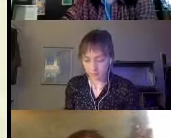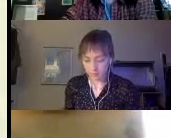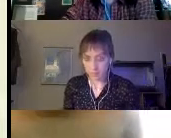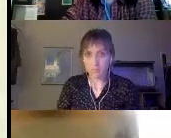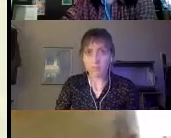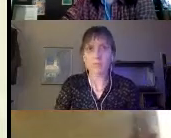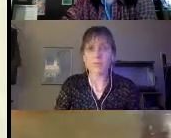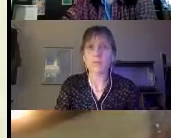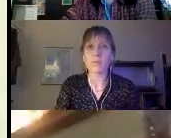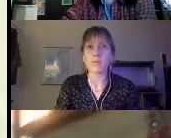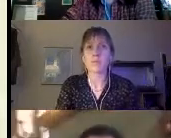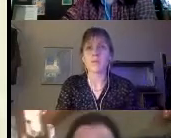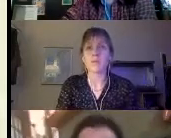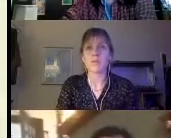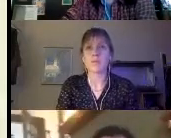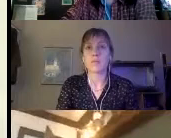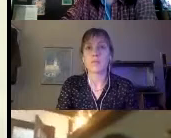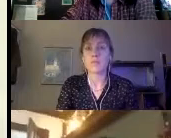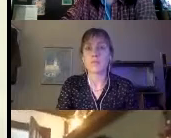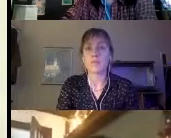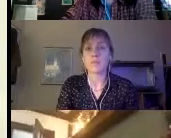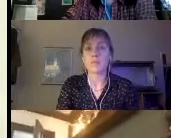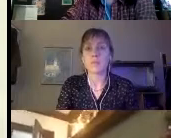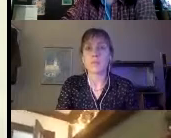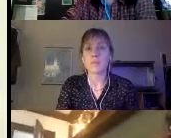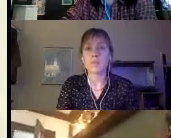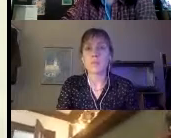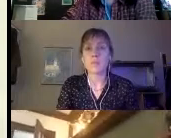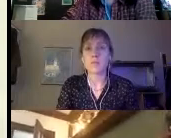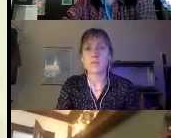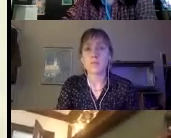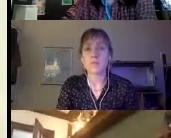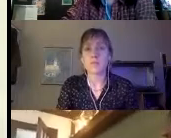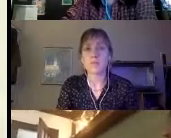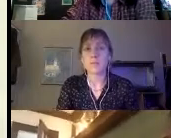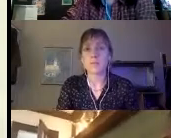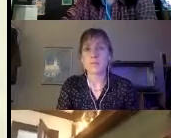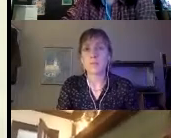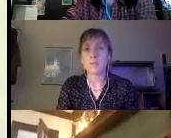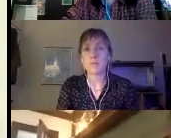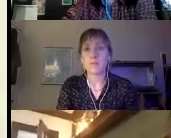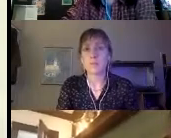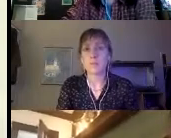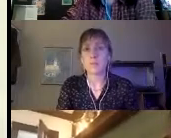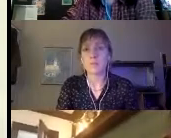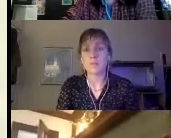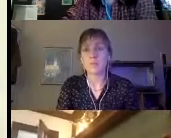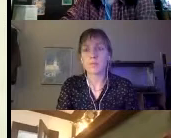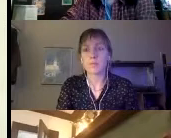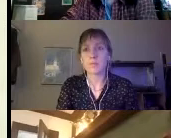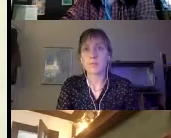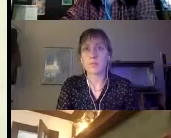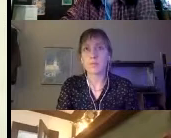slide, we're going to talk about some of the concerns or the risks that we've captured from speaking with some people. So if there's